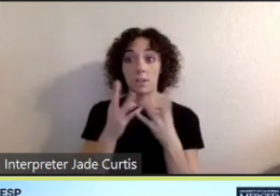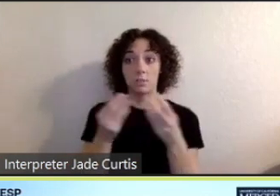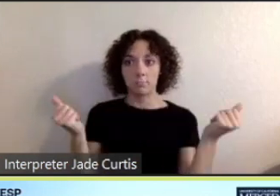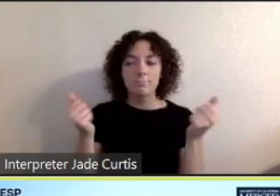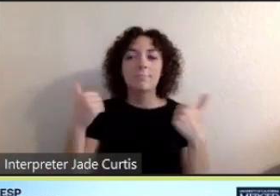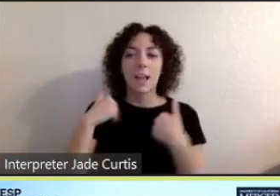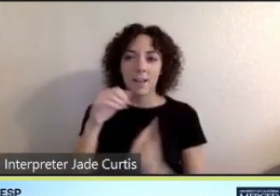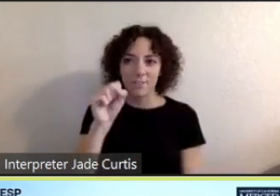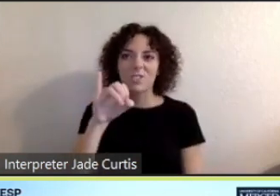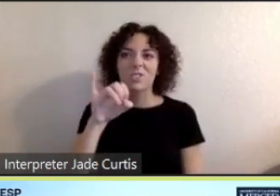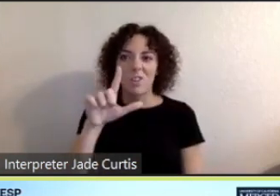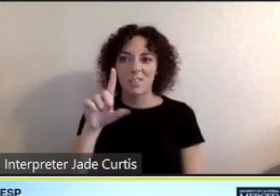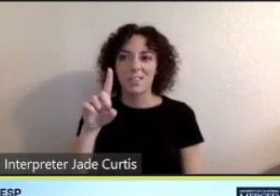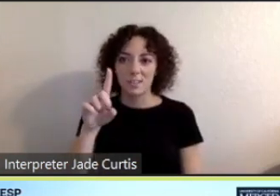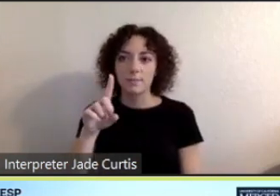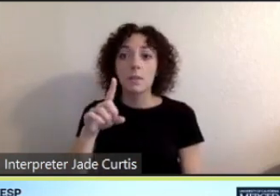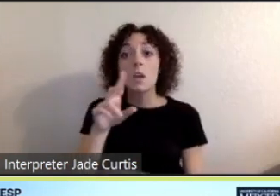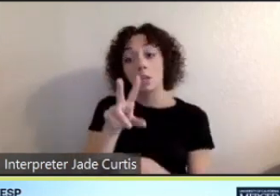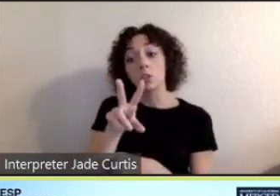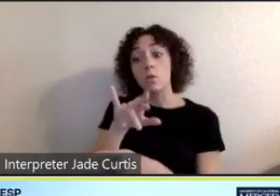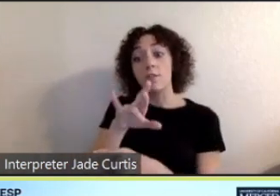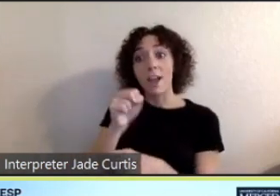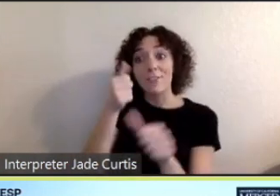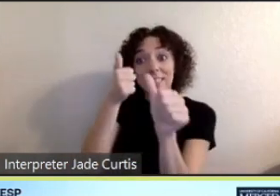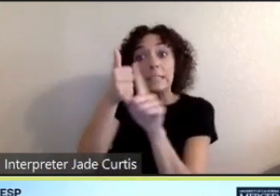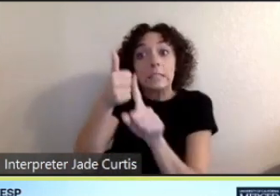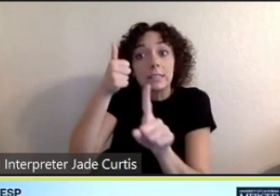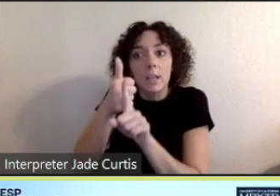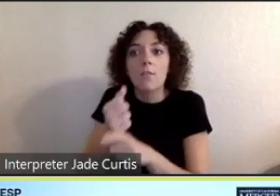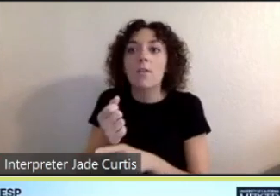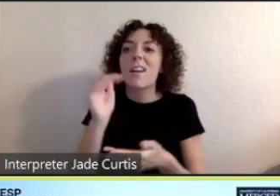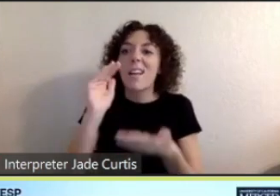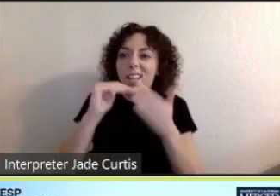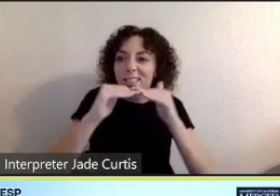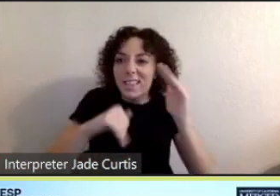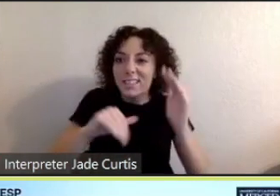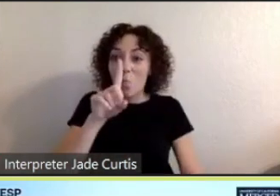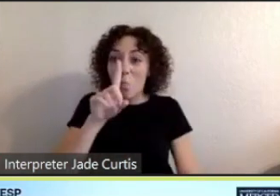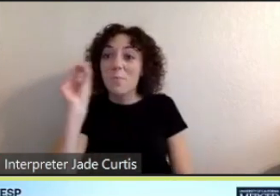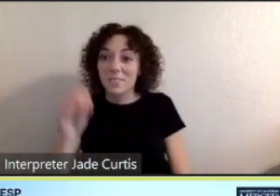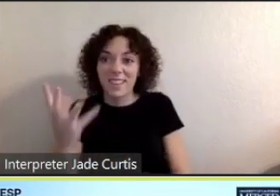is far less than 1% of the solids. Next.